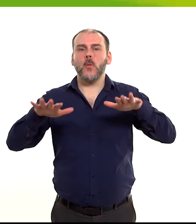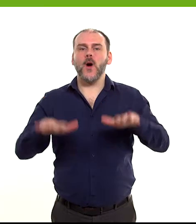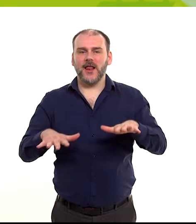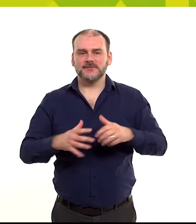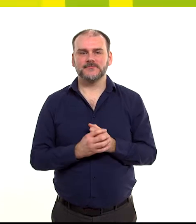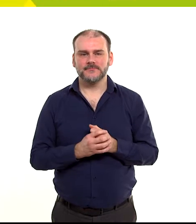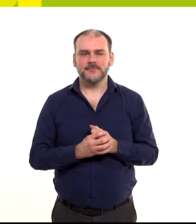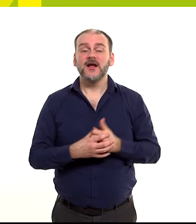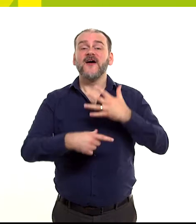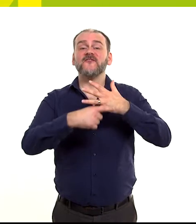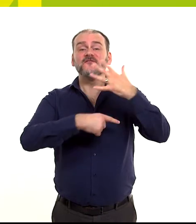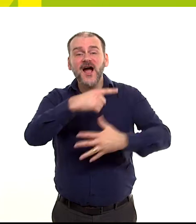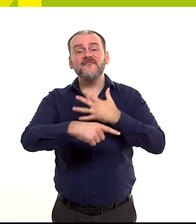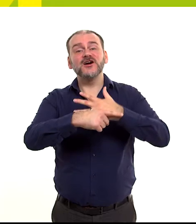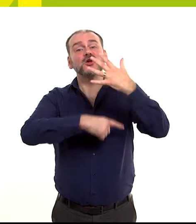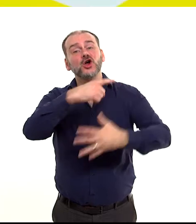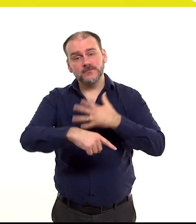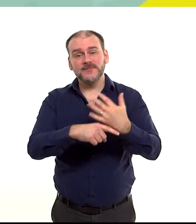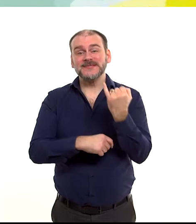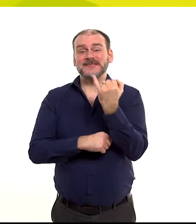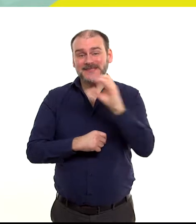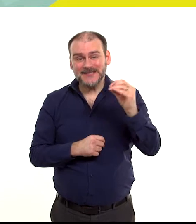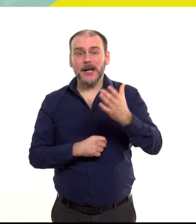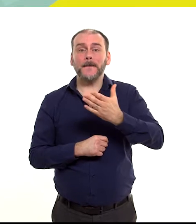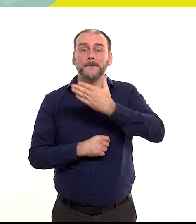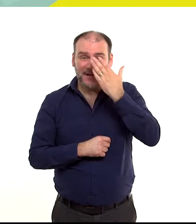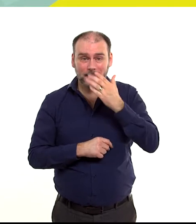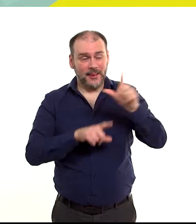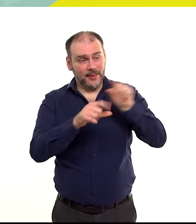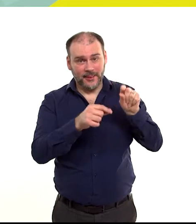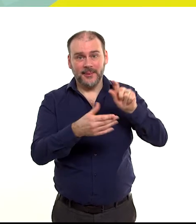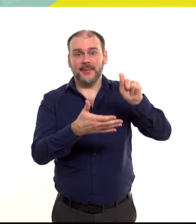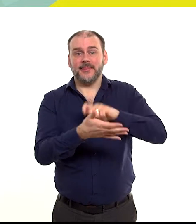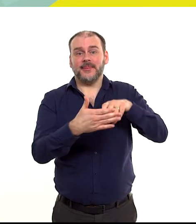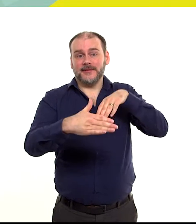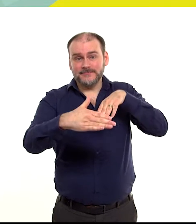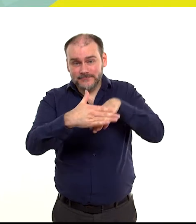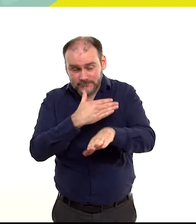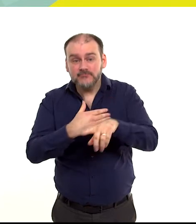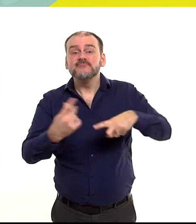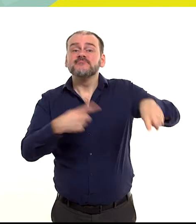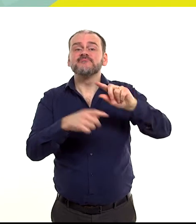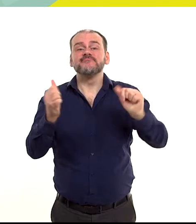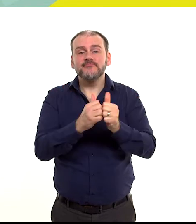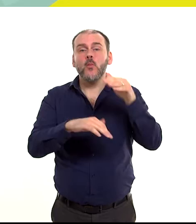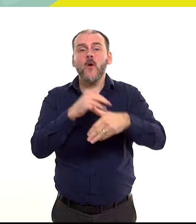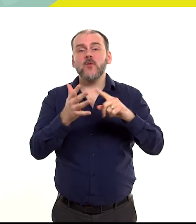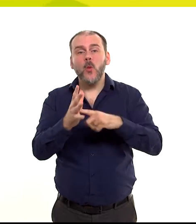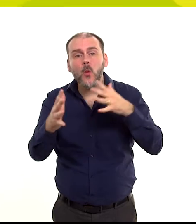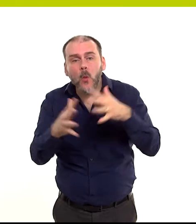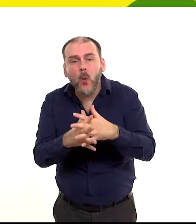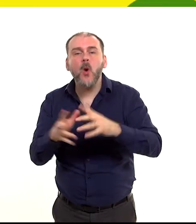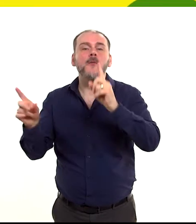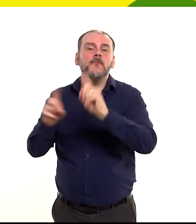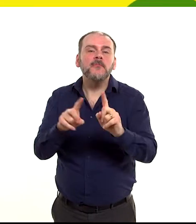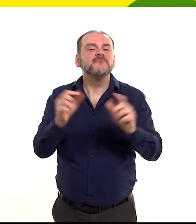This is Wales. And this is the National Assembly for Wales. Every 5 years, 60 people are